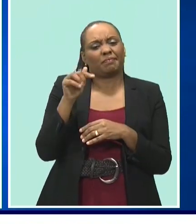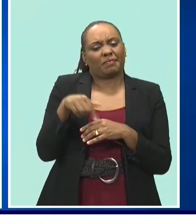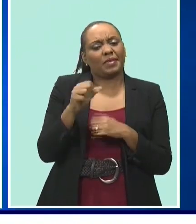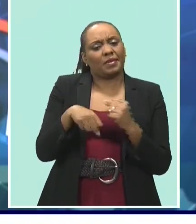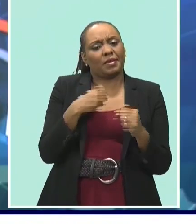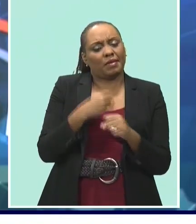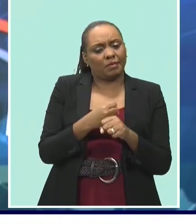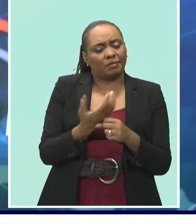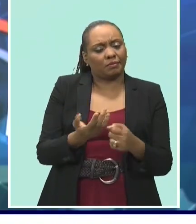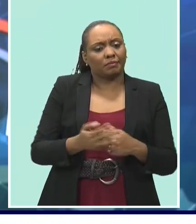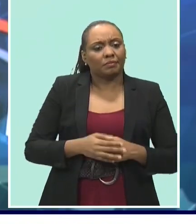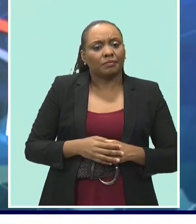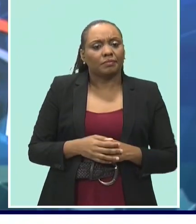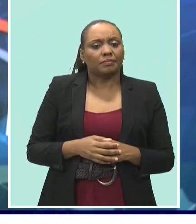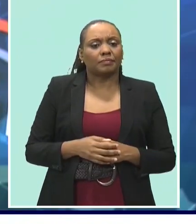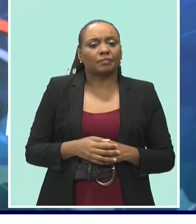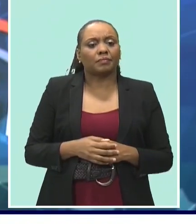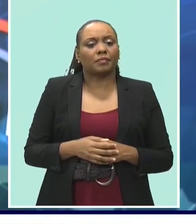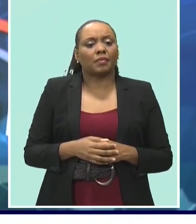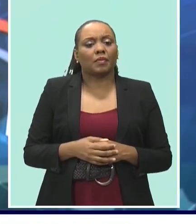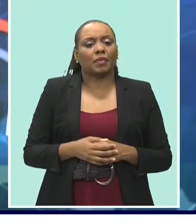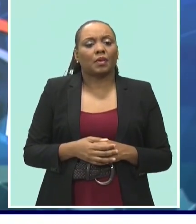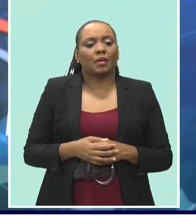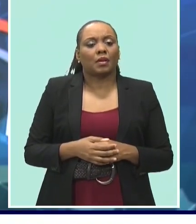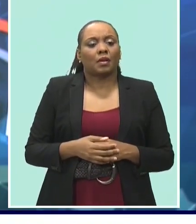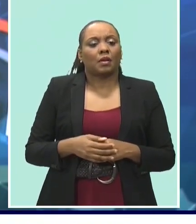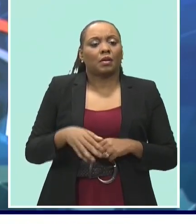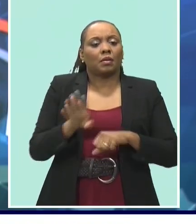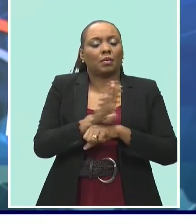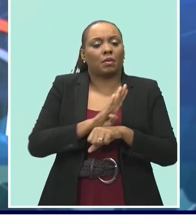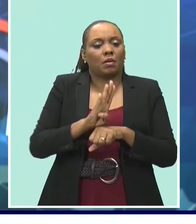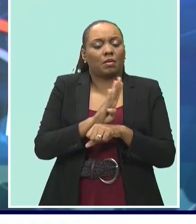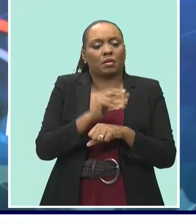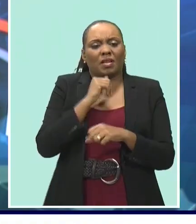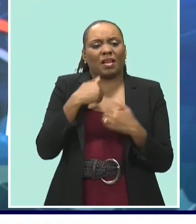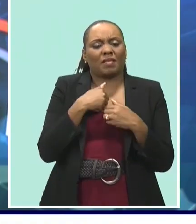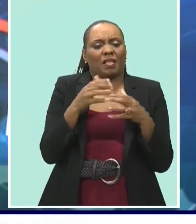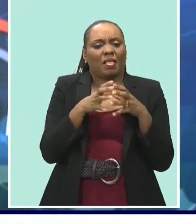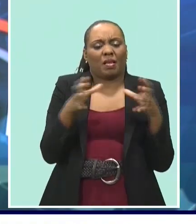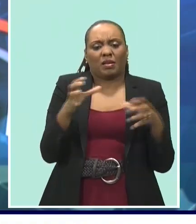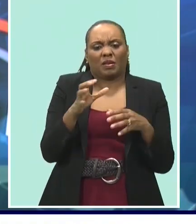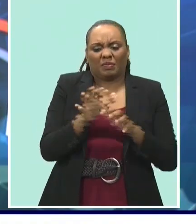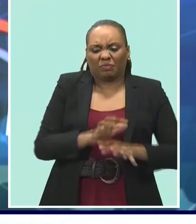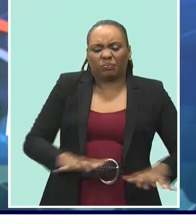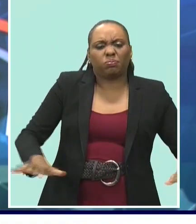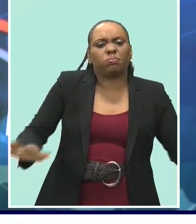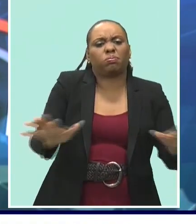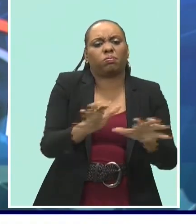year. Senator Grant says Barbados has limited space and must take advantage of